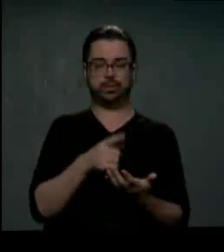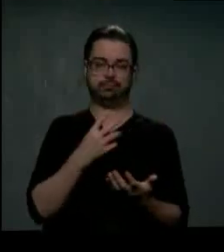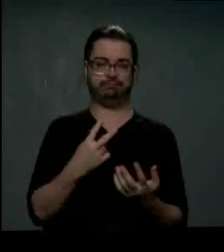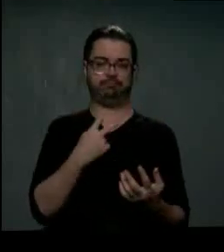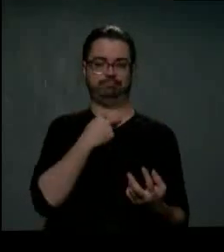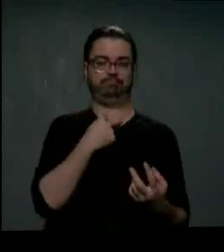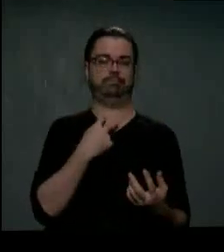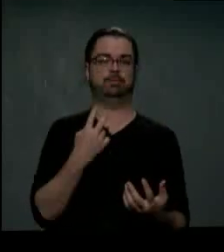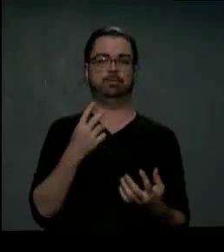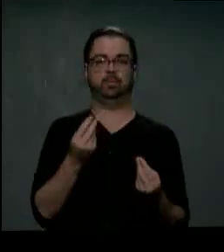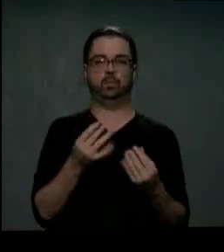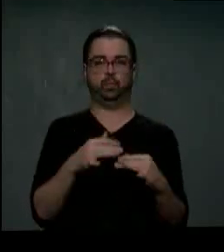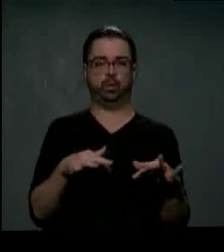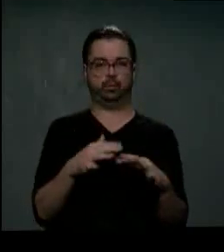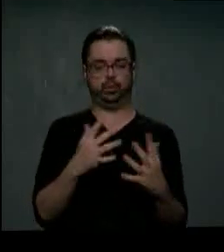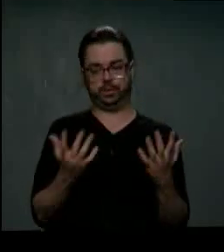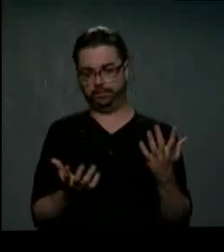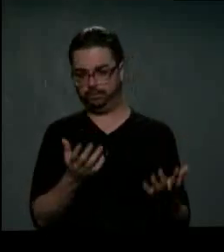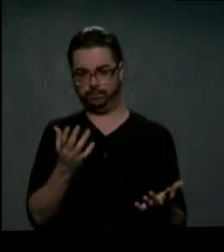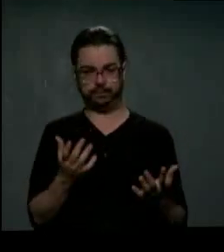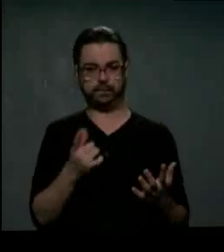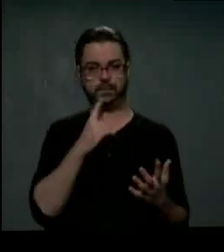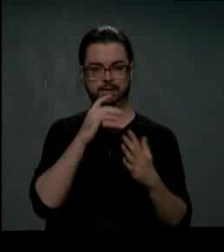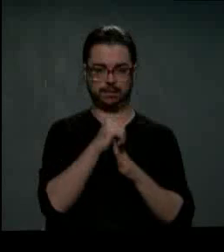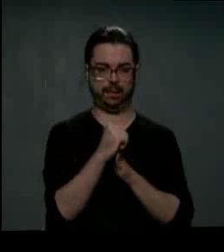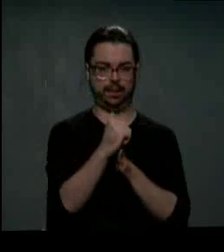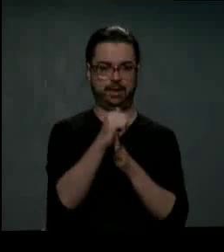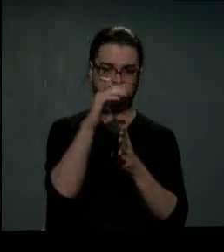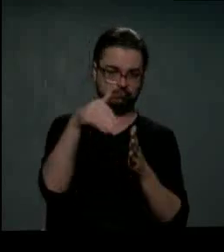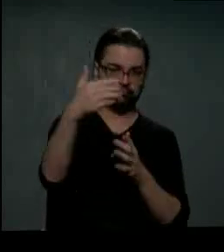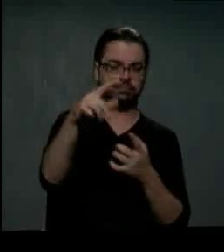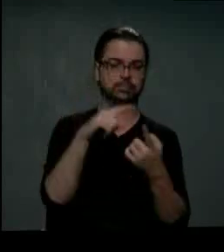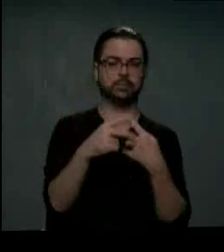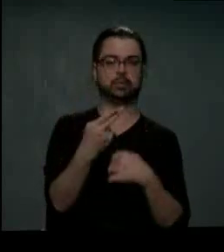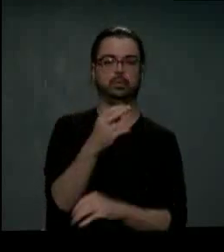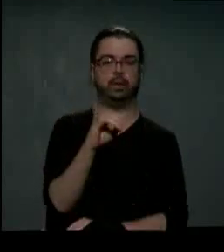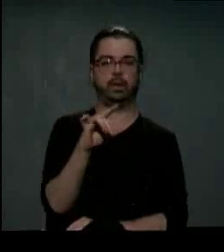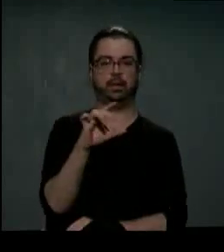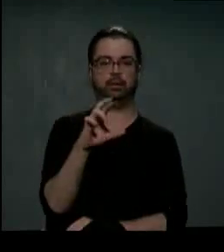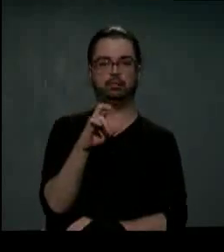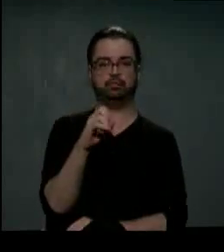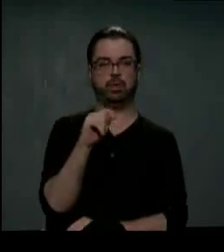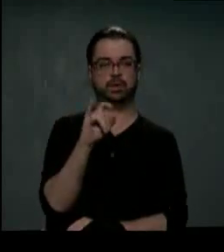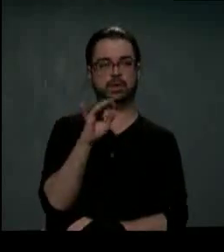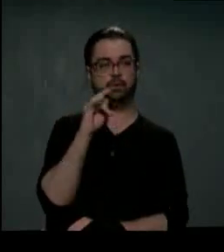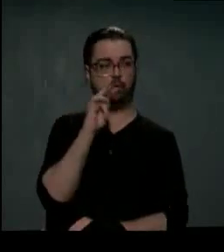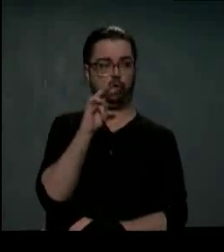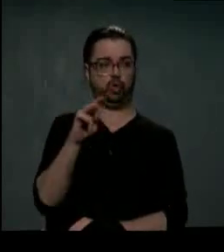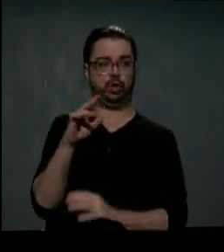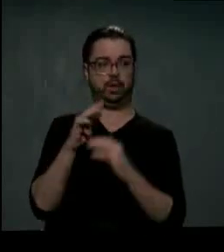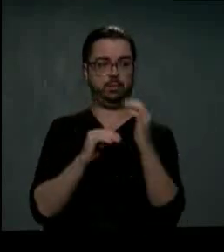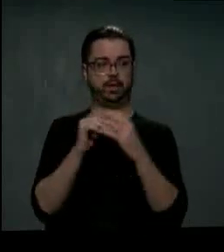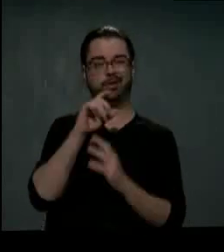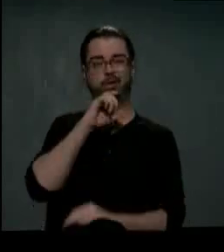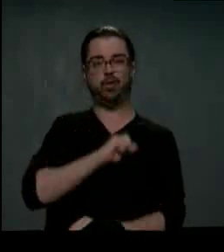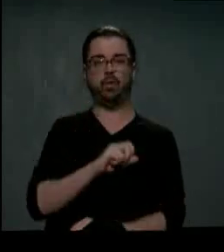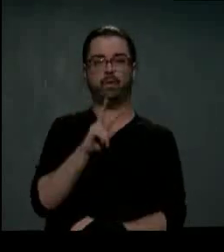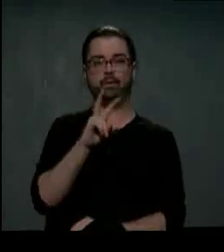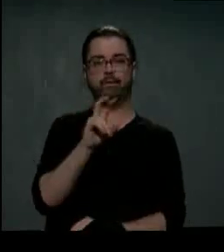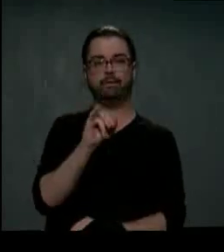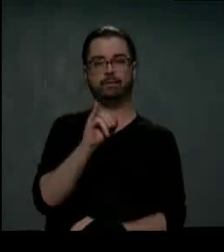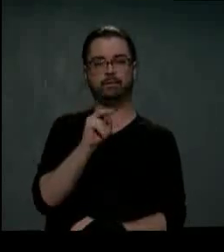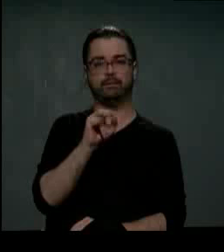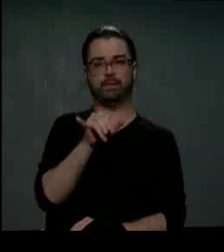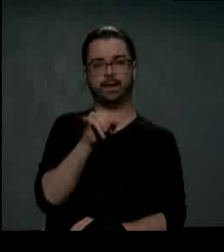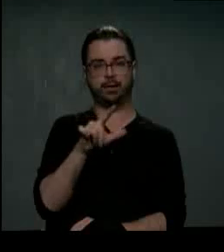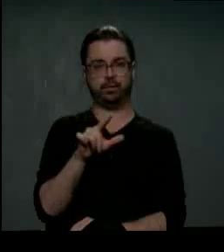property. It's a lead into Hillcrest, and if you look at these buildings, they're old vinyl siding. They haven't